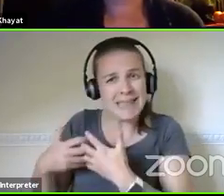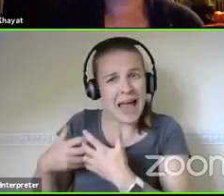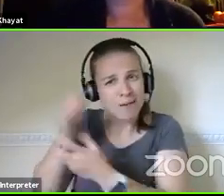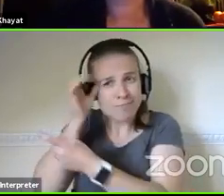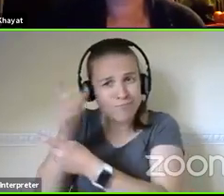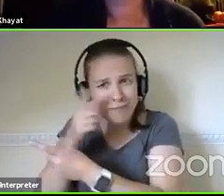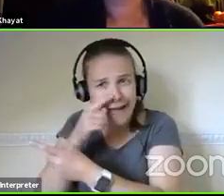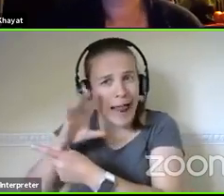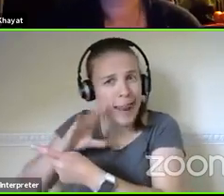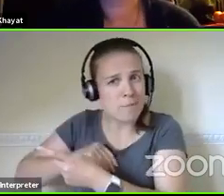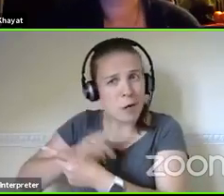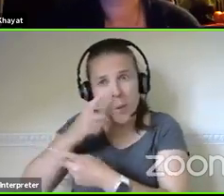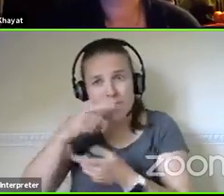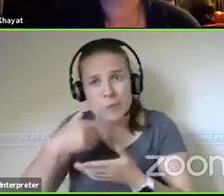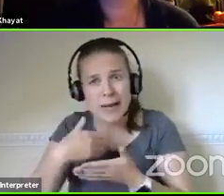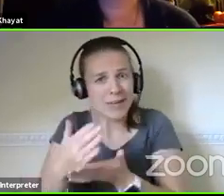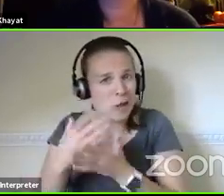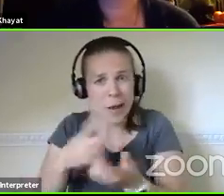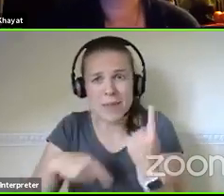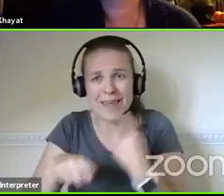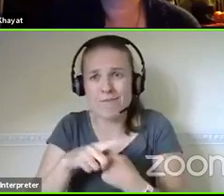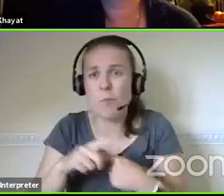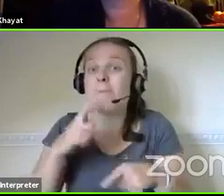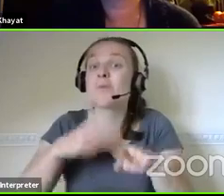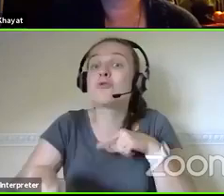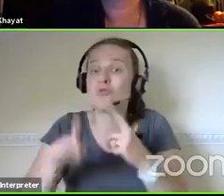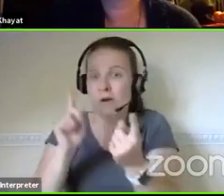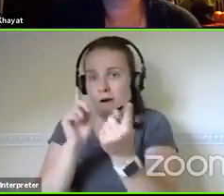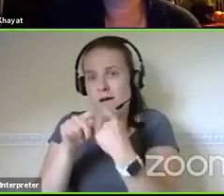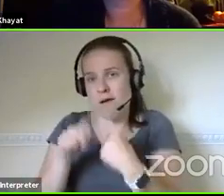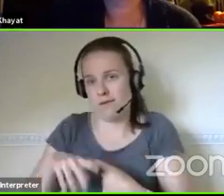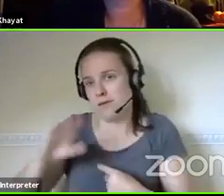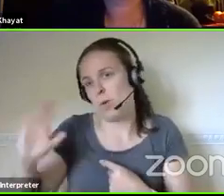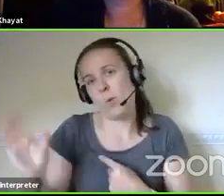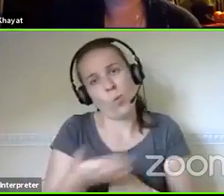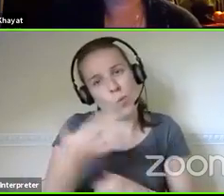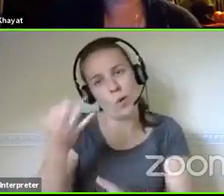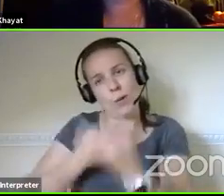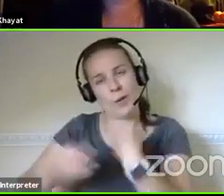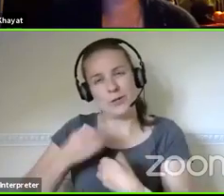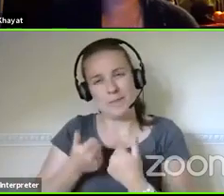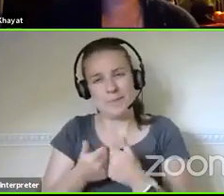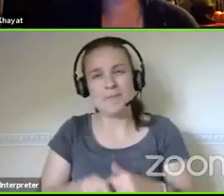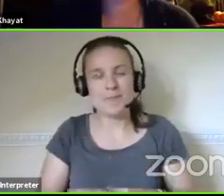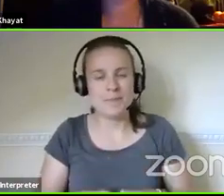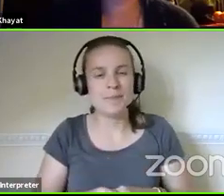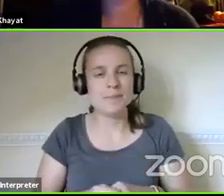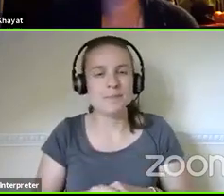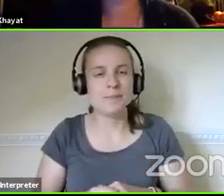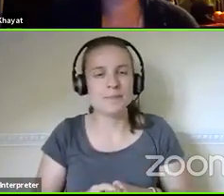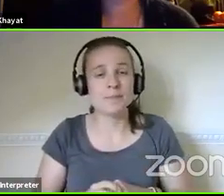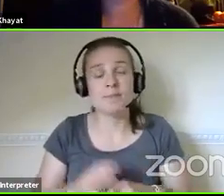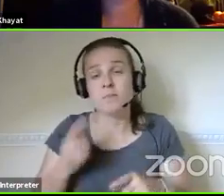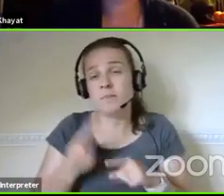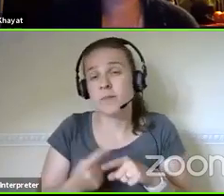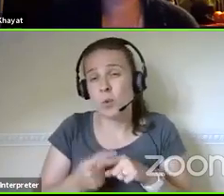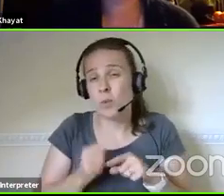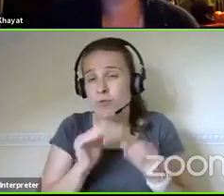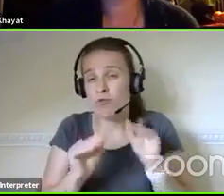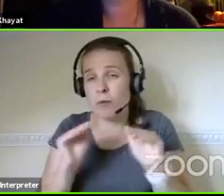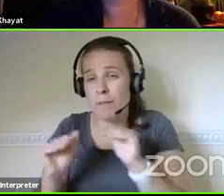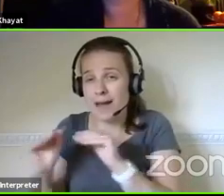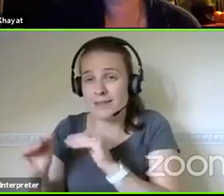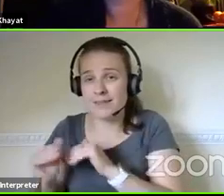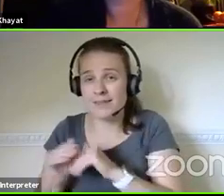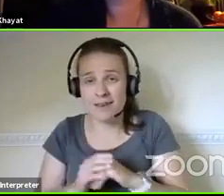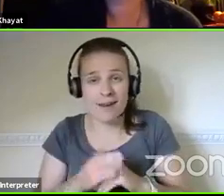with everybody who participated today. We'll try and answer everybody's questions. Just a quick reminder to go